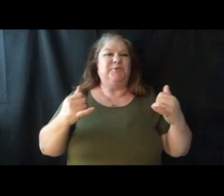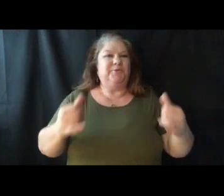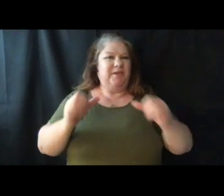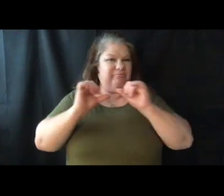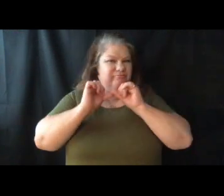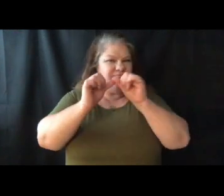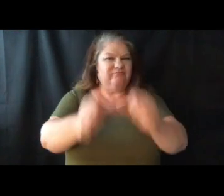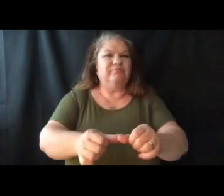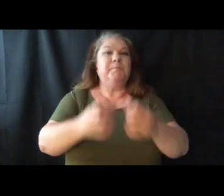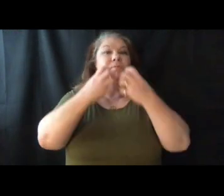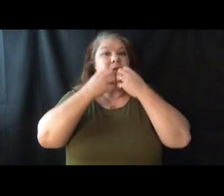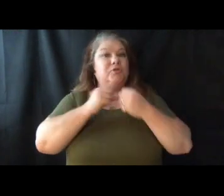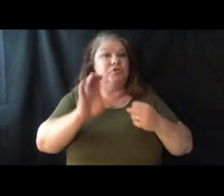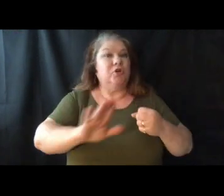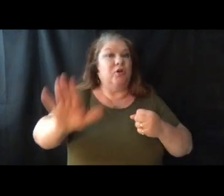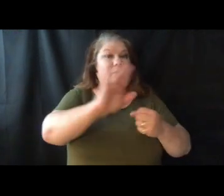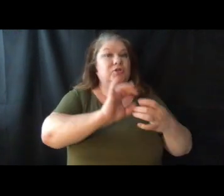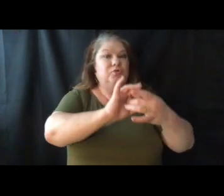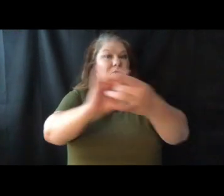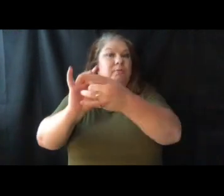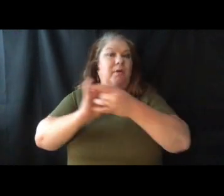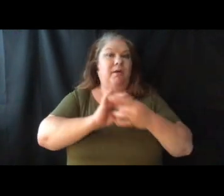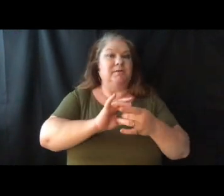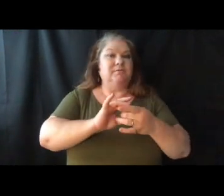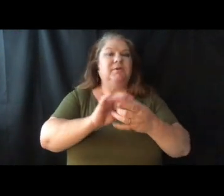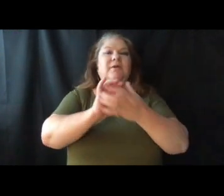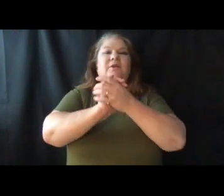today. Cherish your bonds.